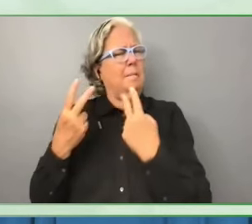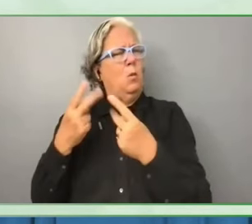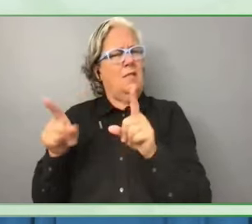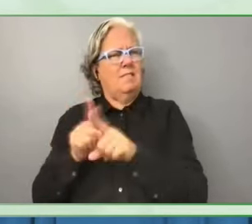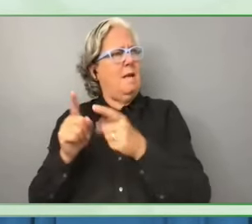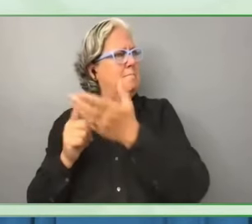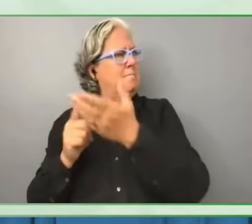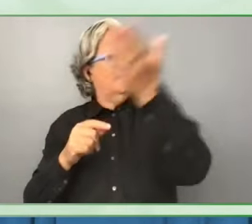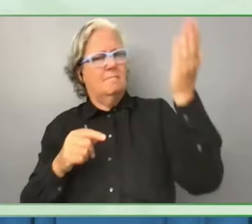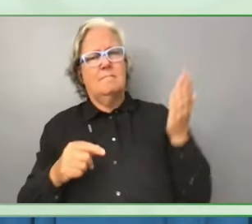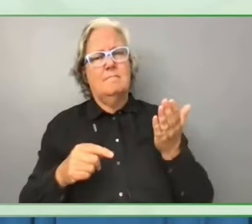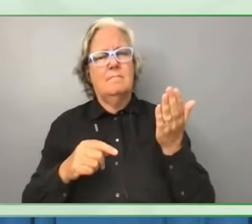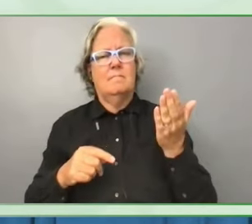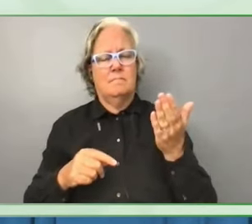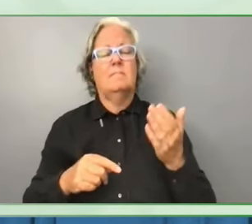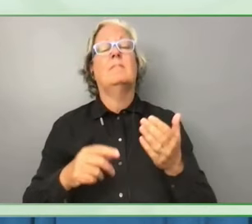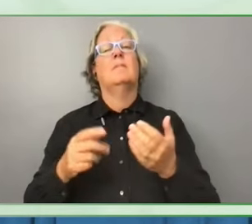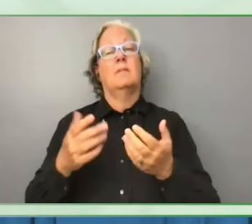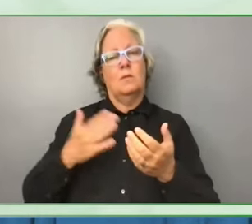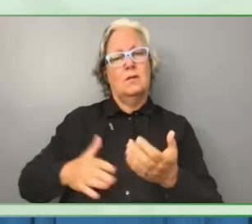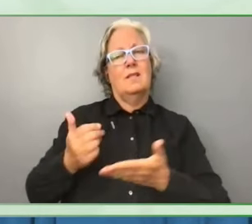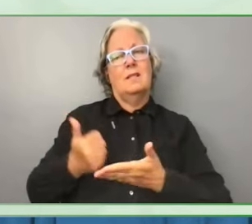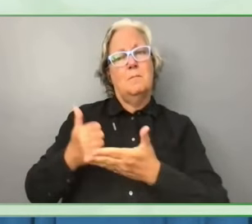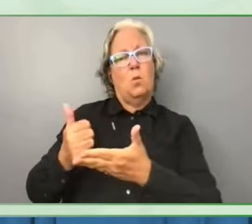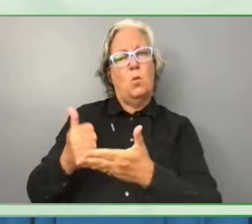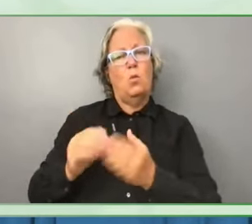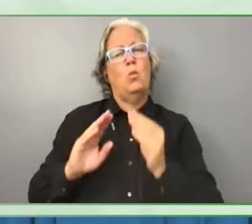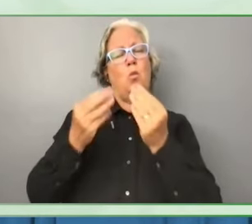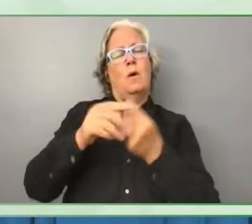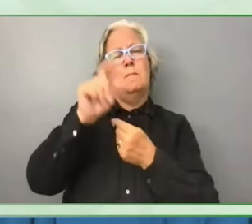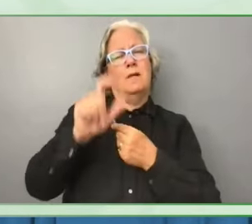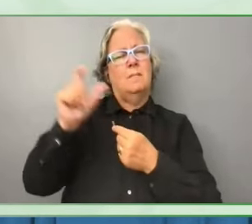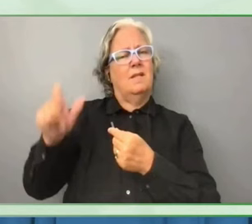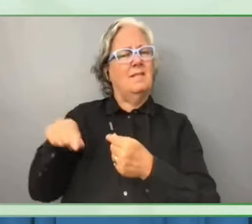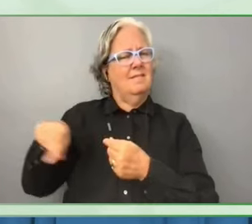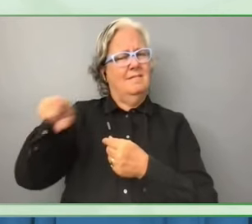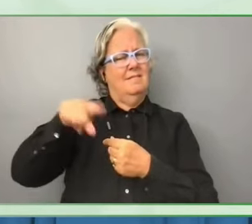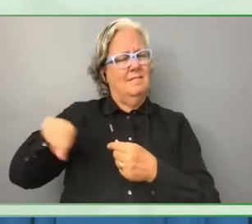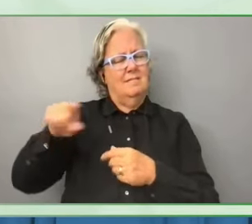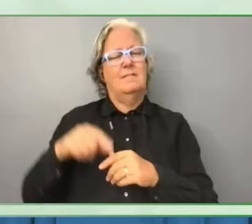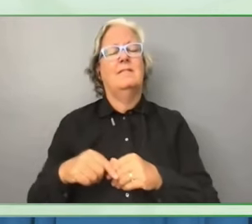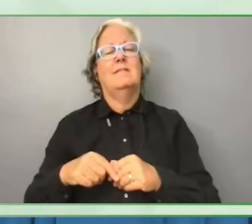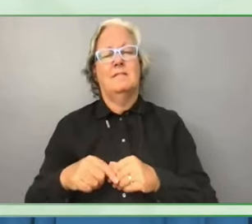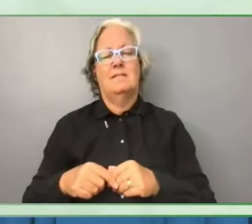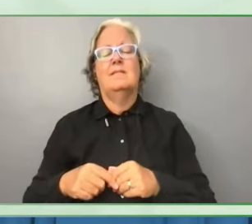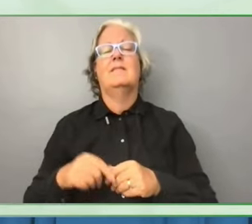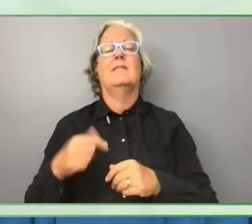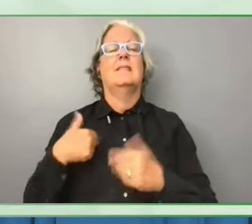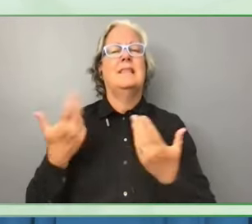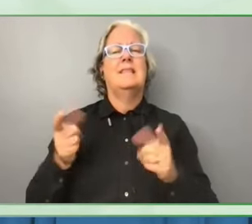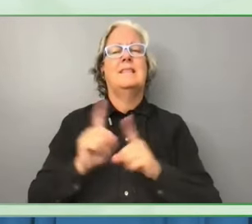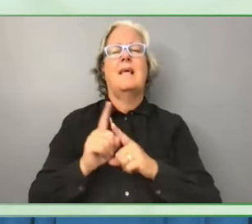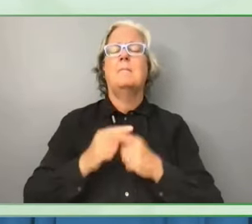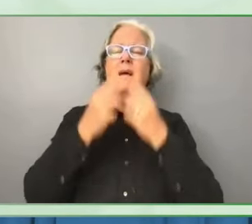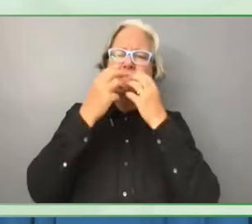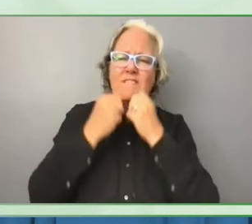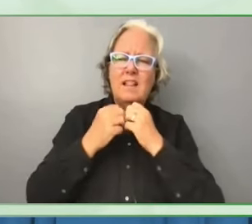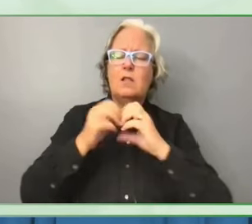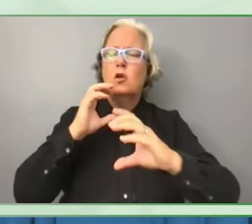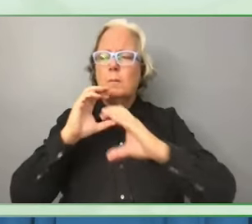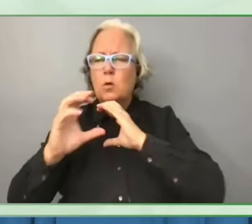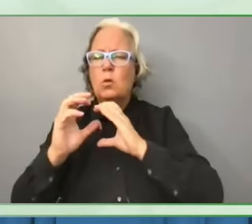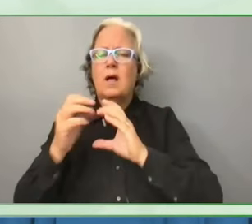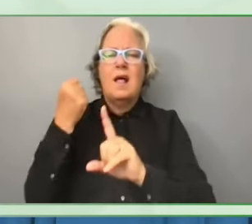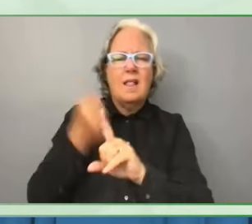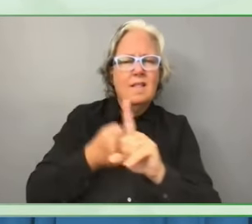in the support that children and young people with a disability receive. We focus on value-based messaging in communications and advocacy, and aim to